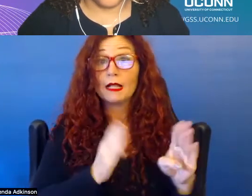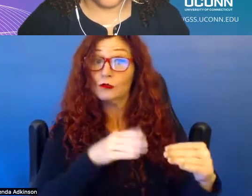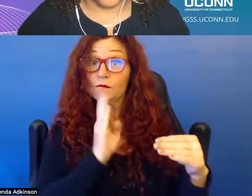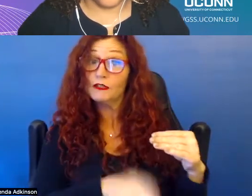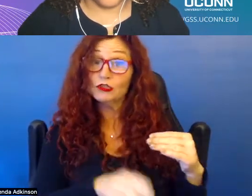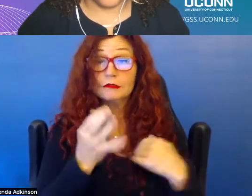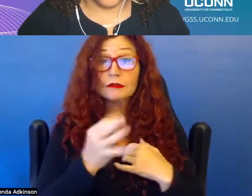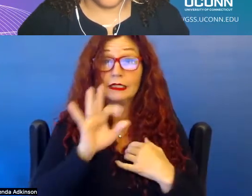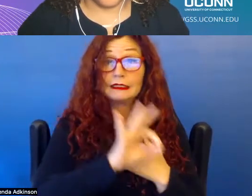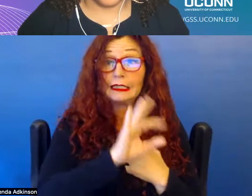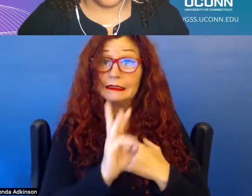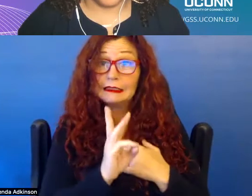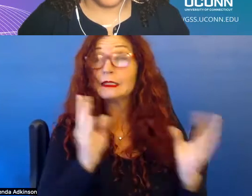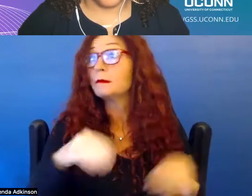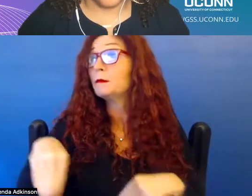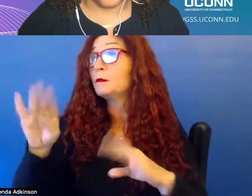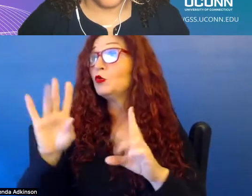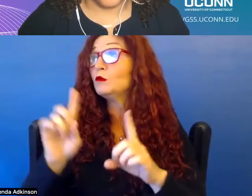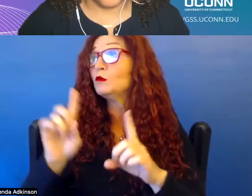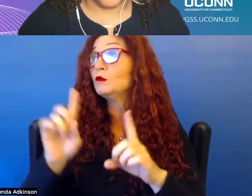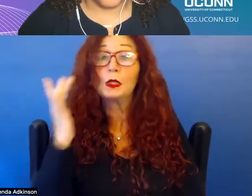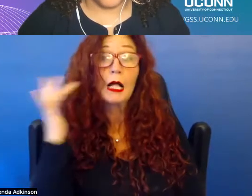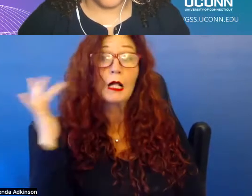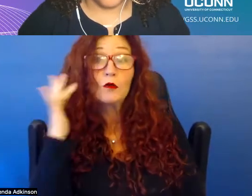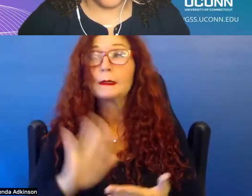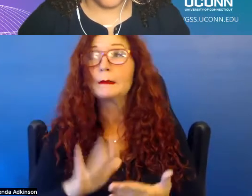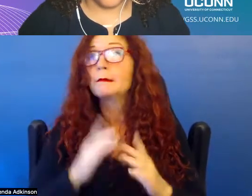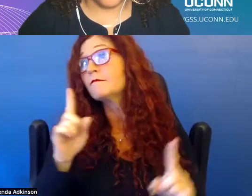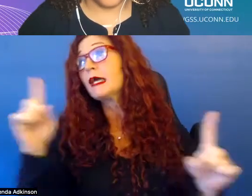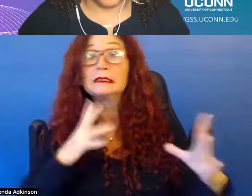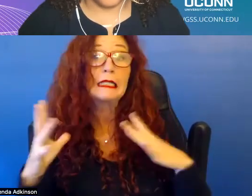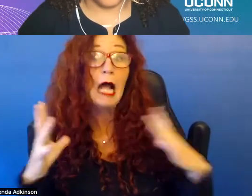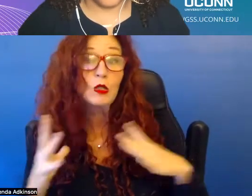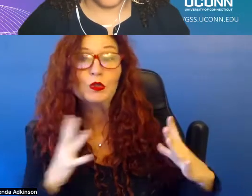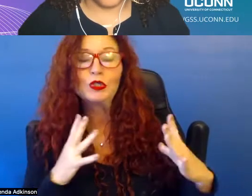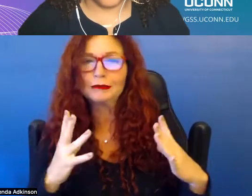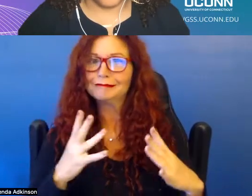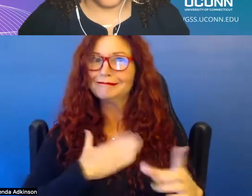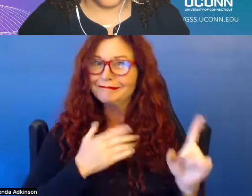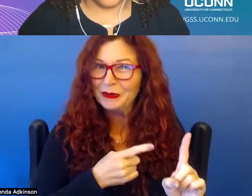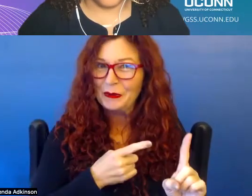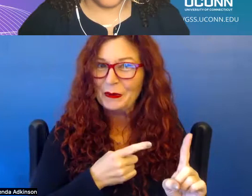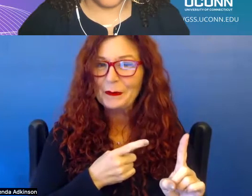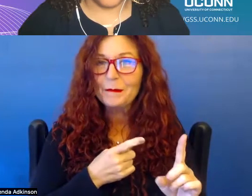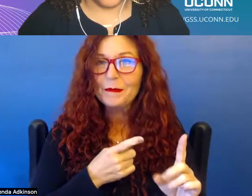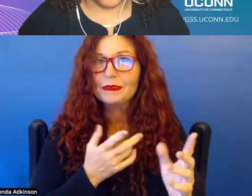in Hollywood. That was the plan. That wasn't the reality. And